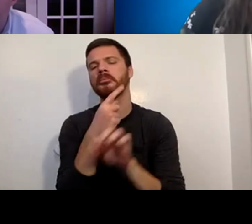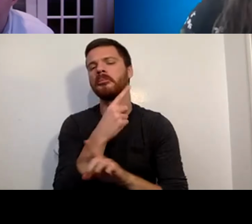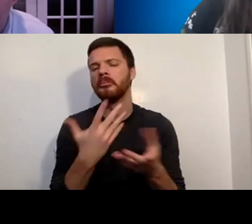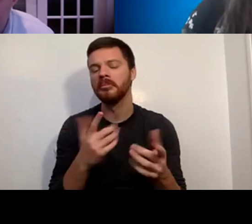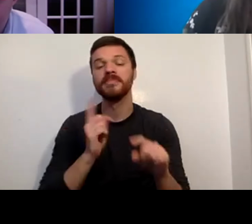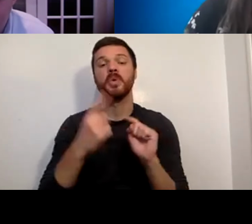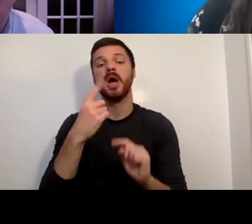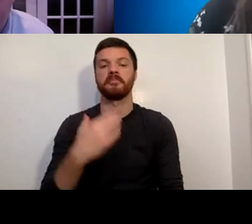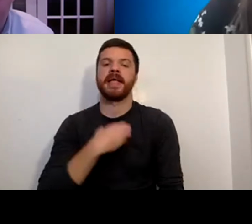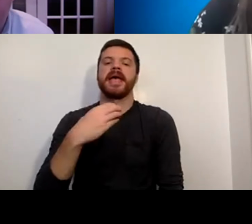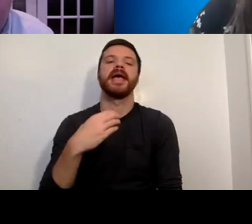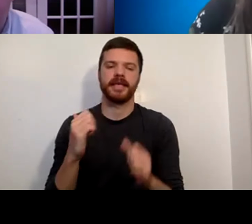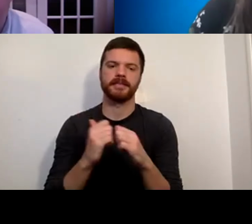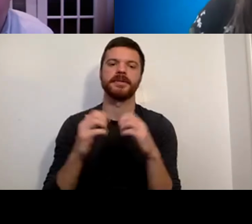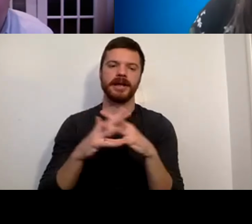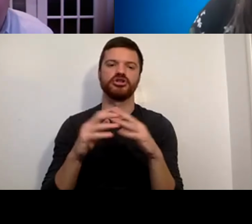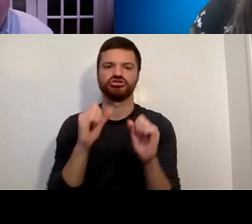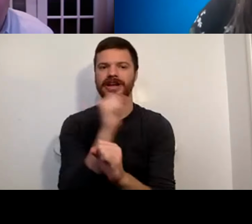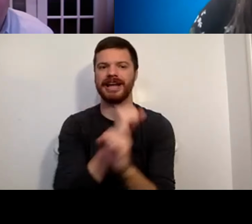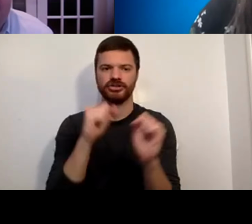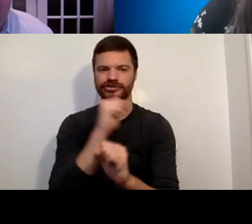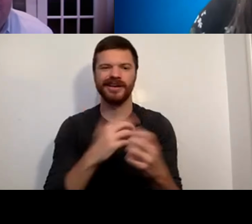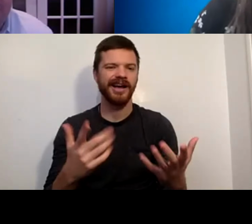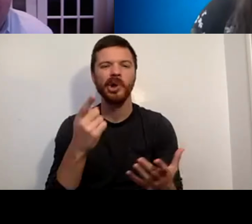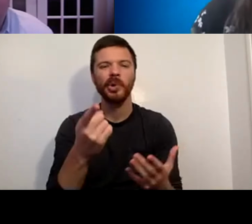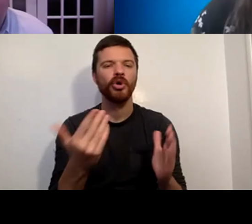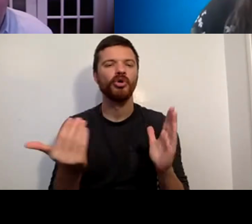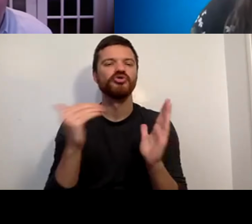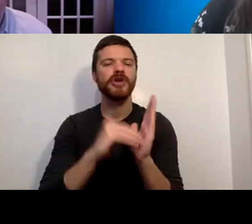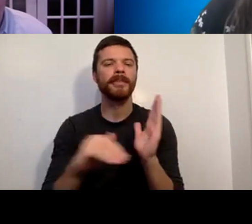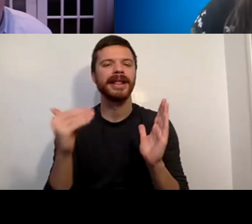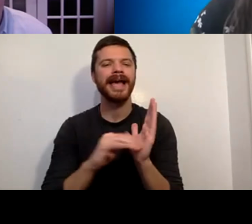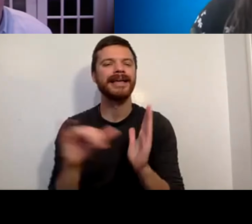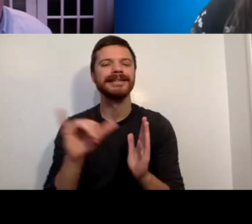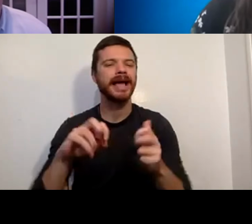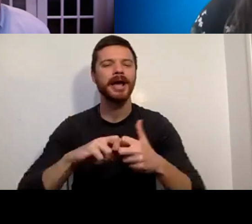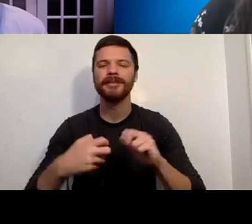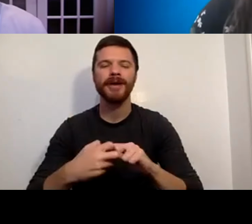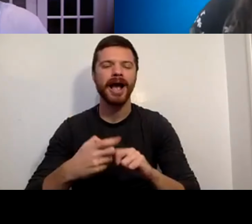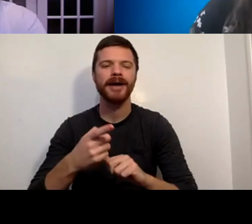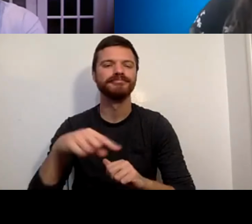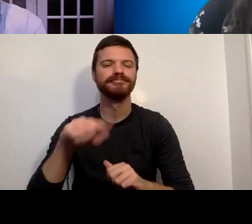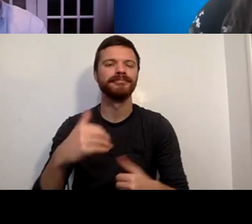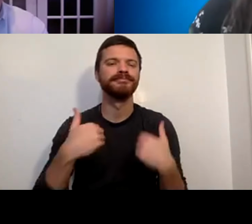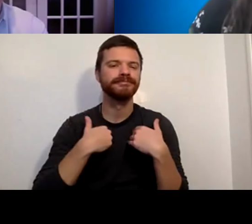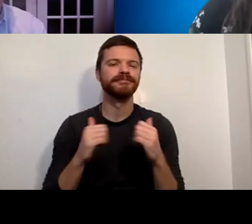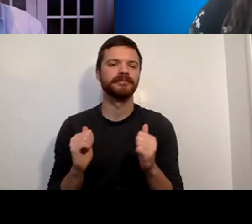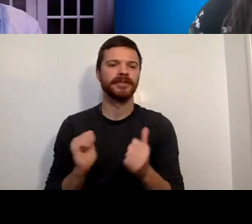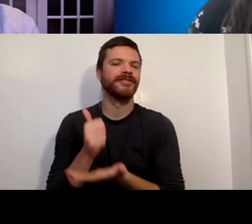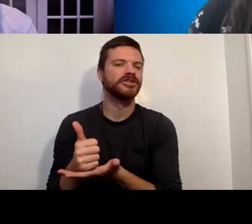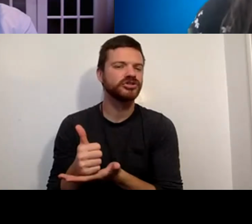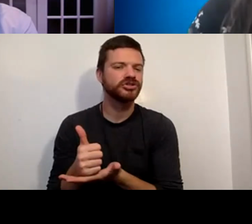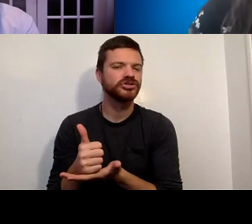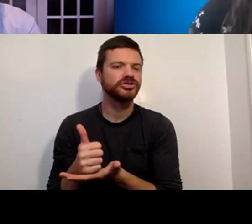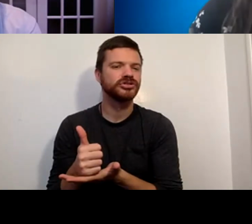complaints about implementation strategies has been that we're replicating the same problems that we have with our interventions and our